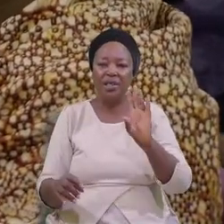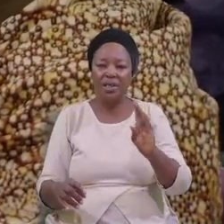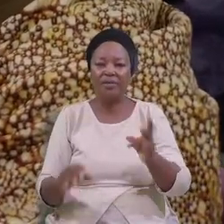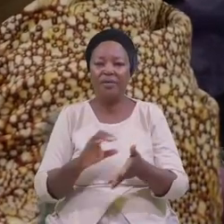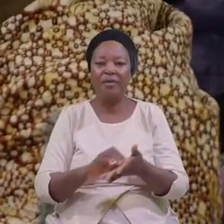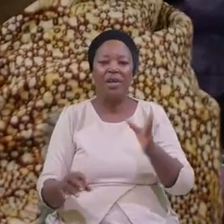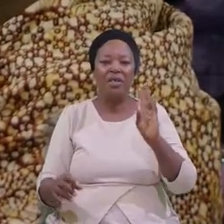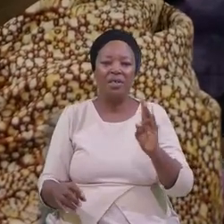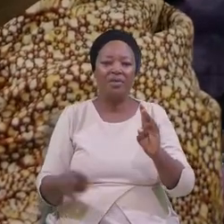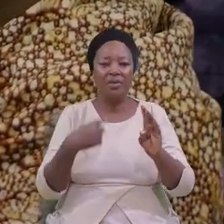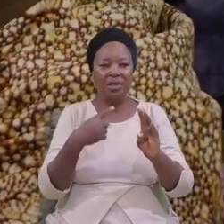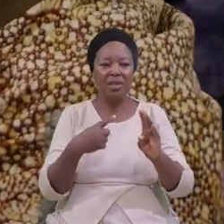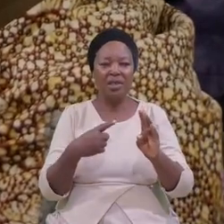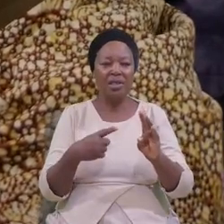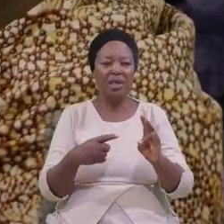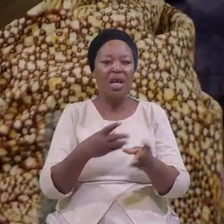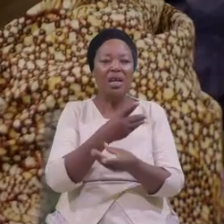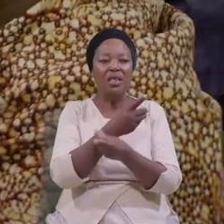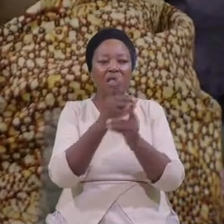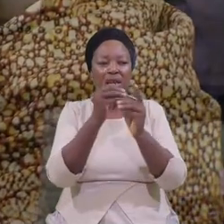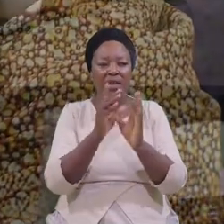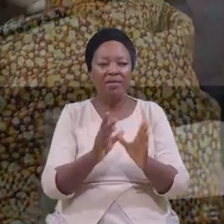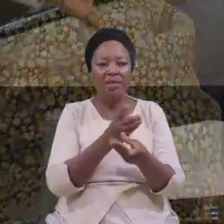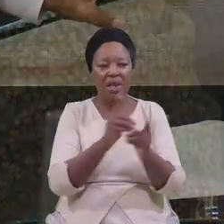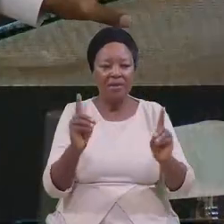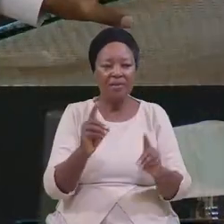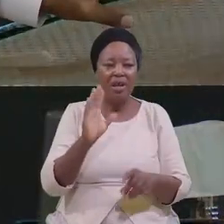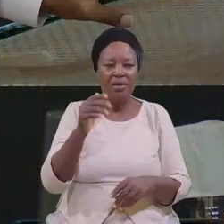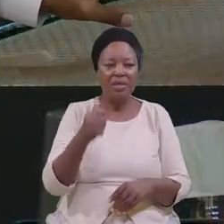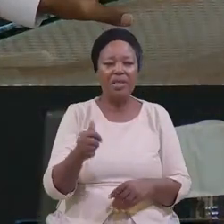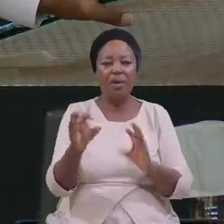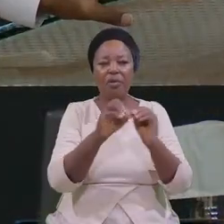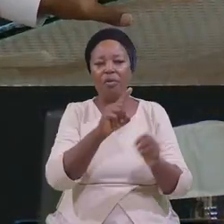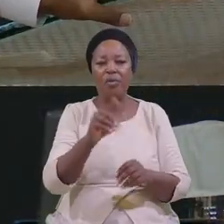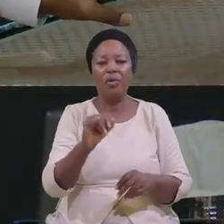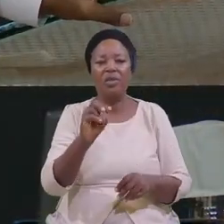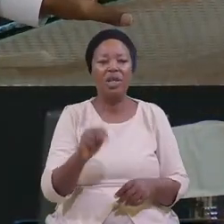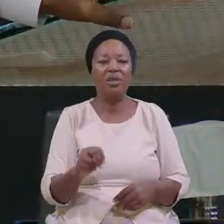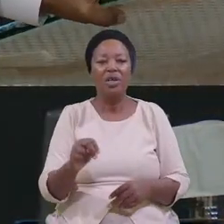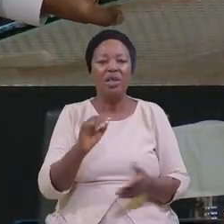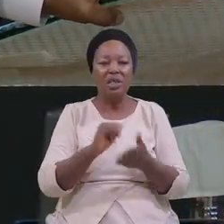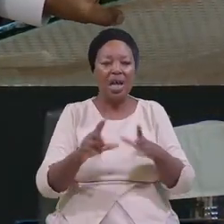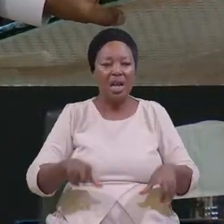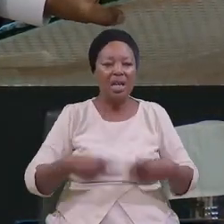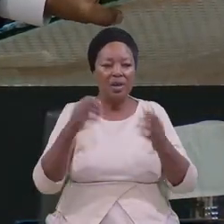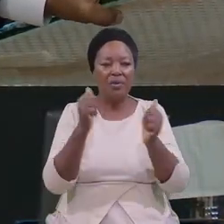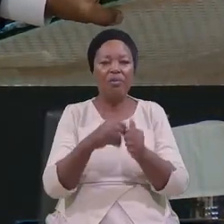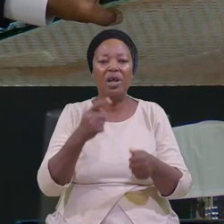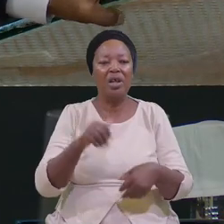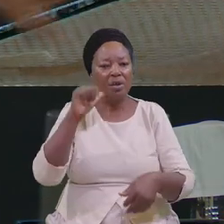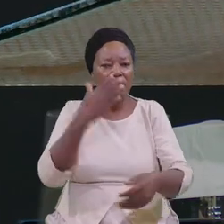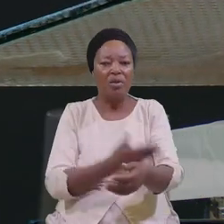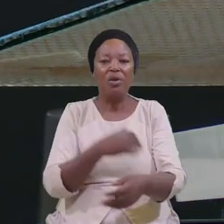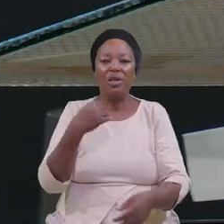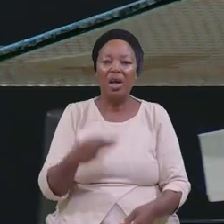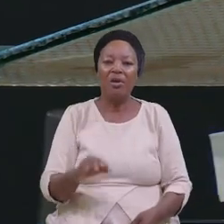it says, deliver thyself, O Zion, that dwellest with the daughters of Babylon.